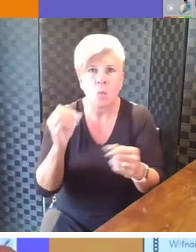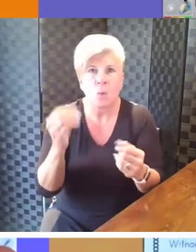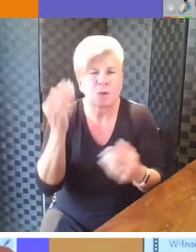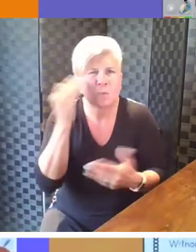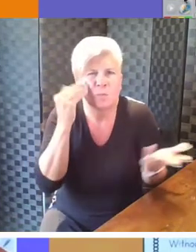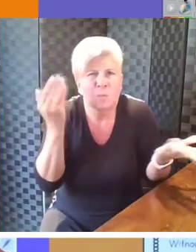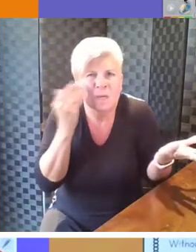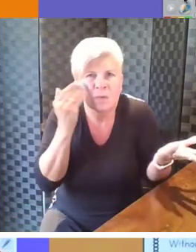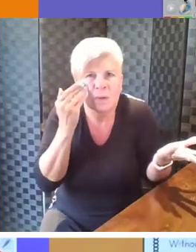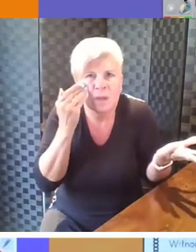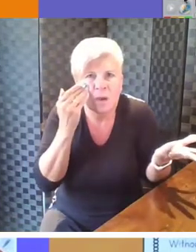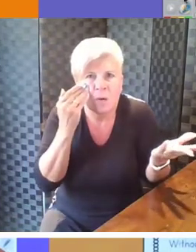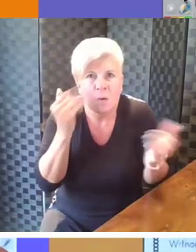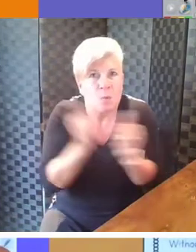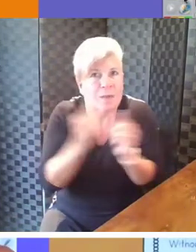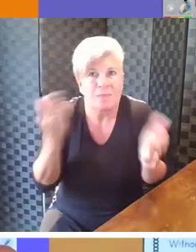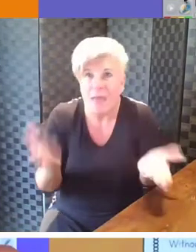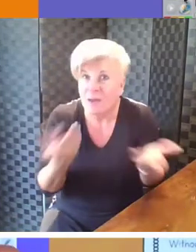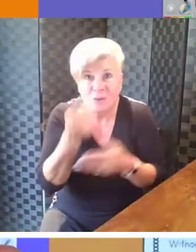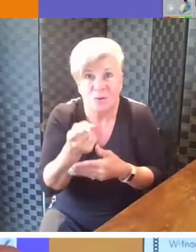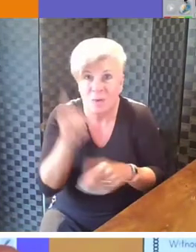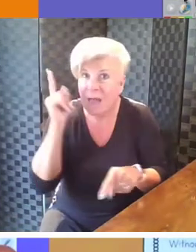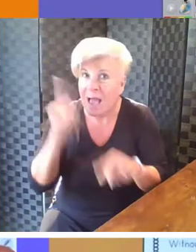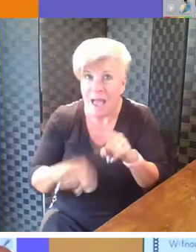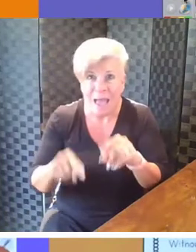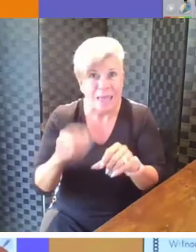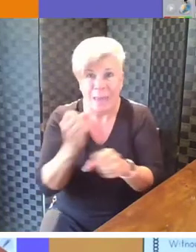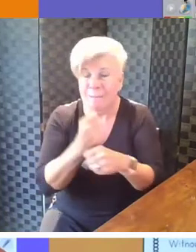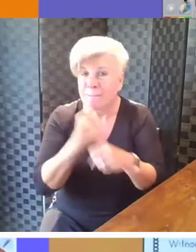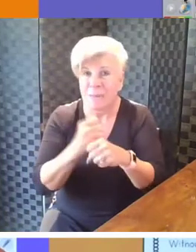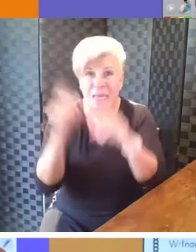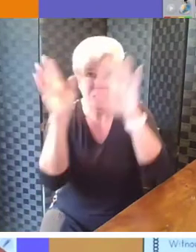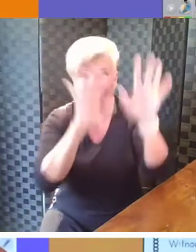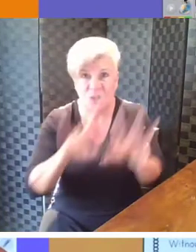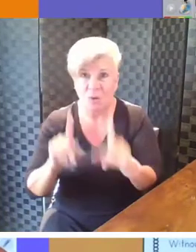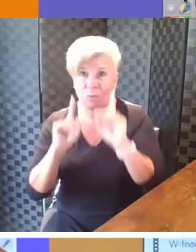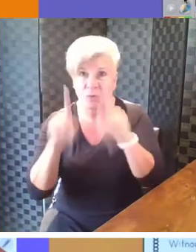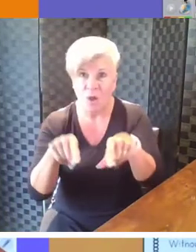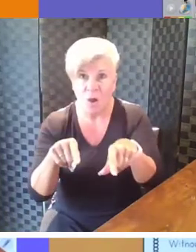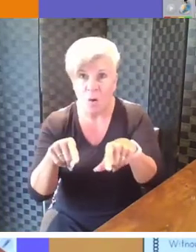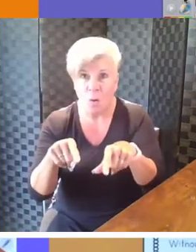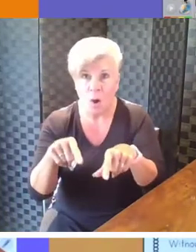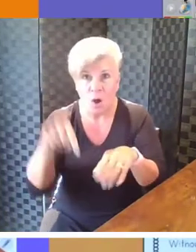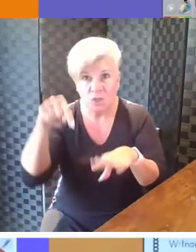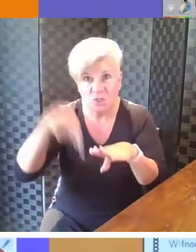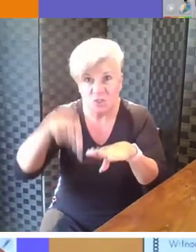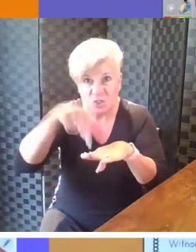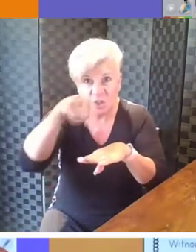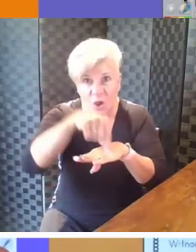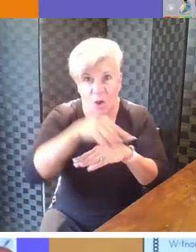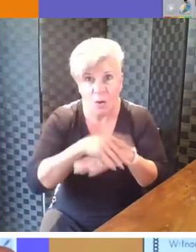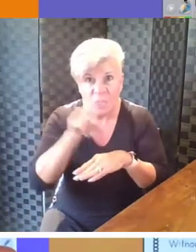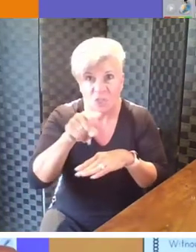what do I know? Without you, I can't make snow, go, or tow. You are a special